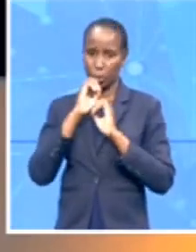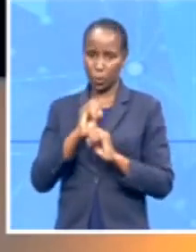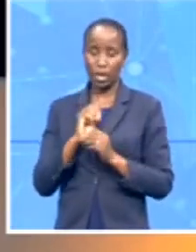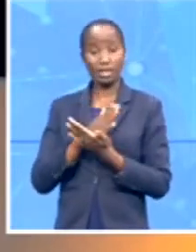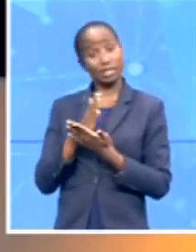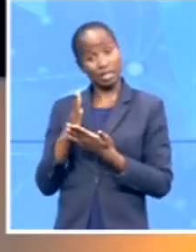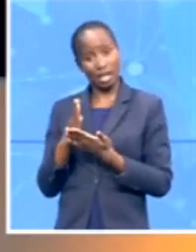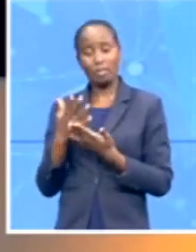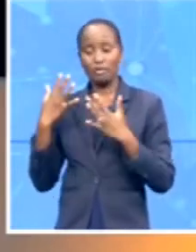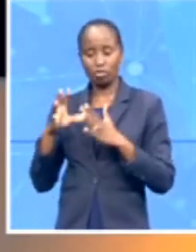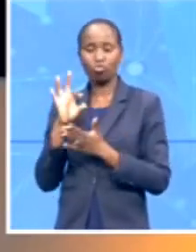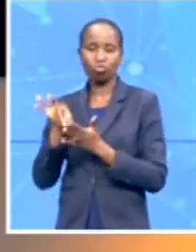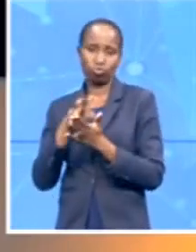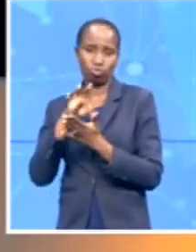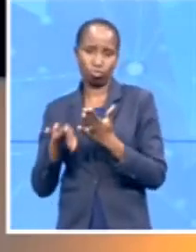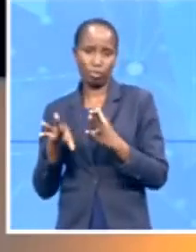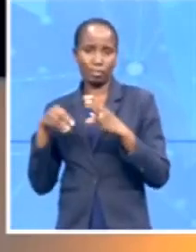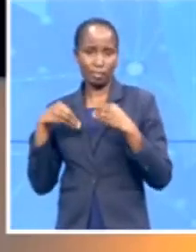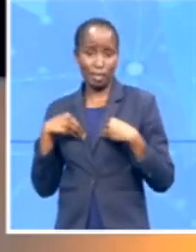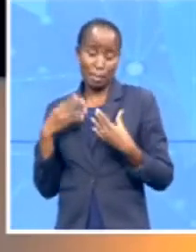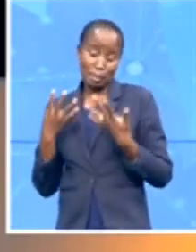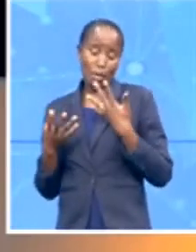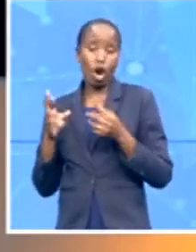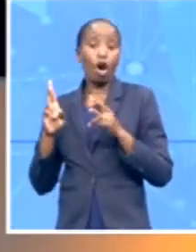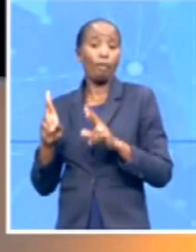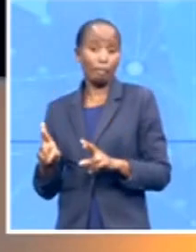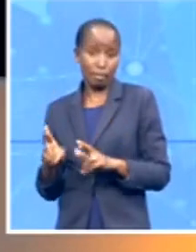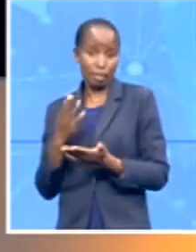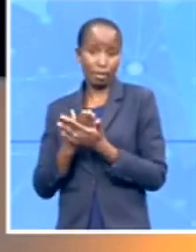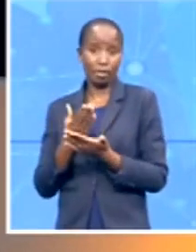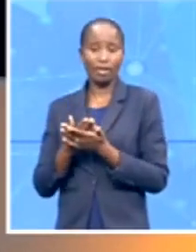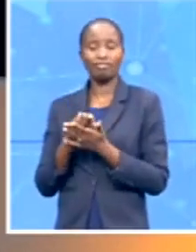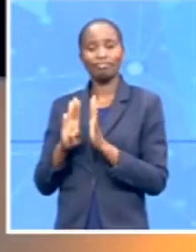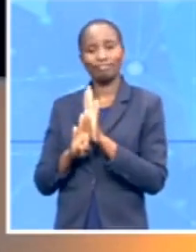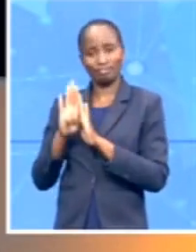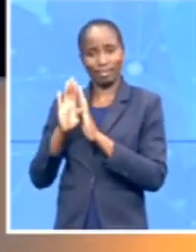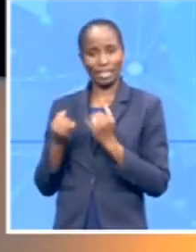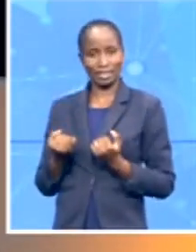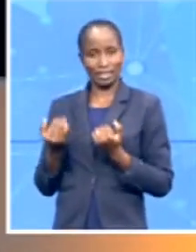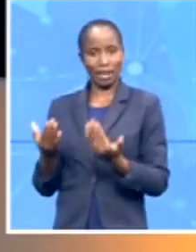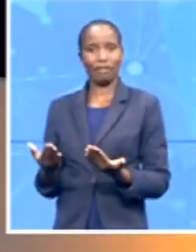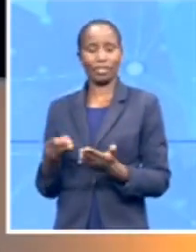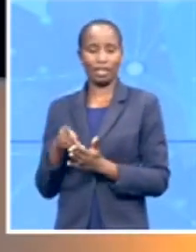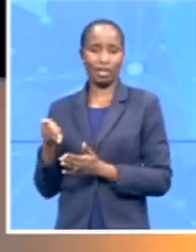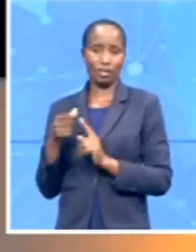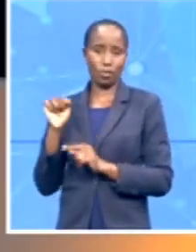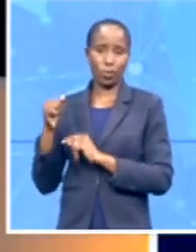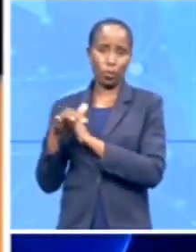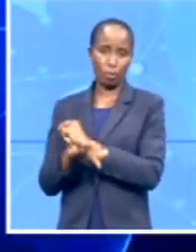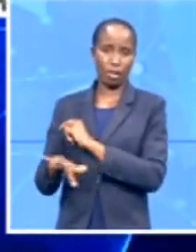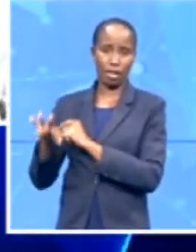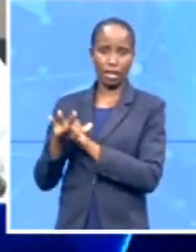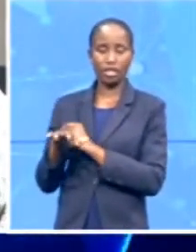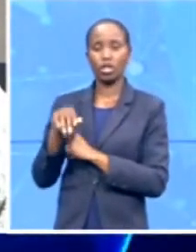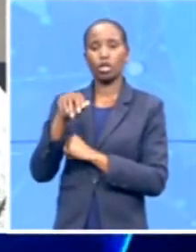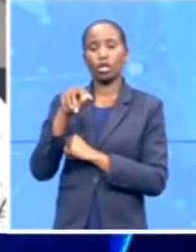candidates will ensure that basic services are delivered in their areas. Nozintombi Miya is live for us there. Nozintombi,